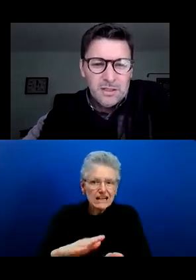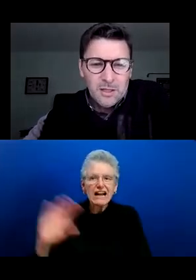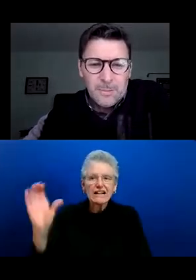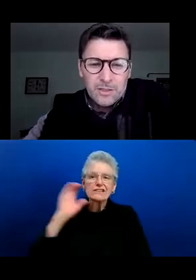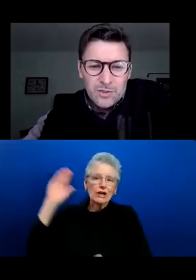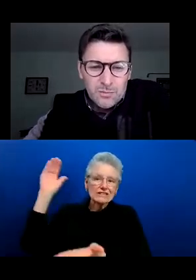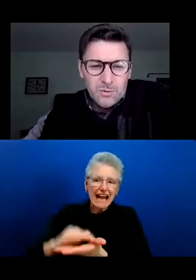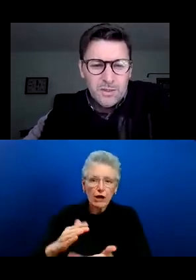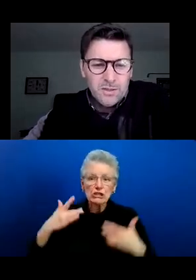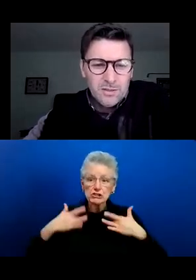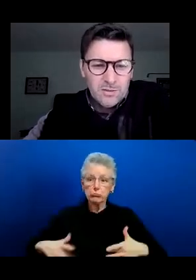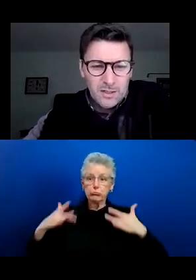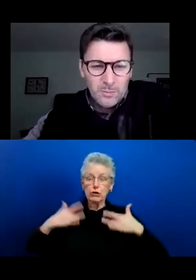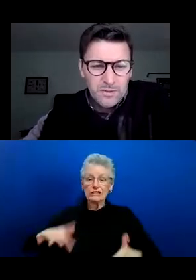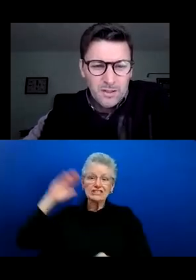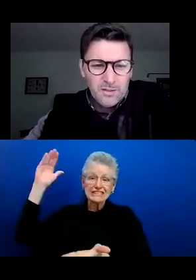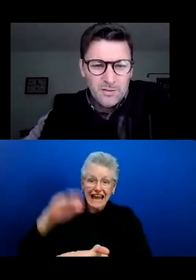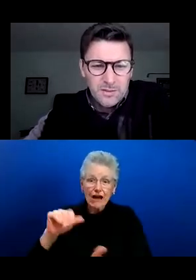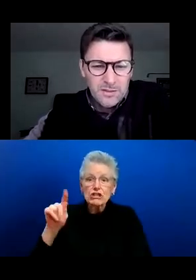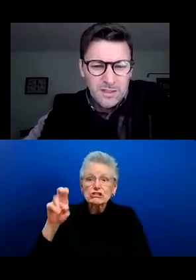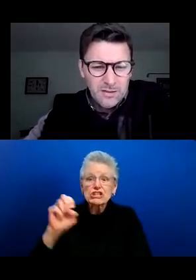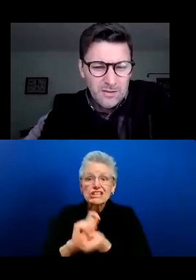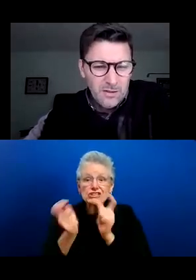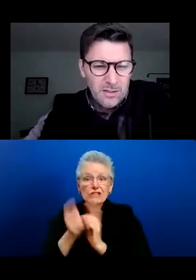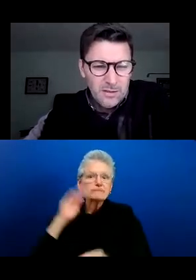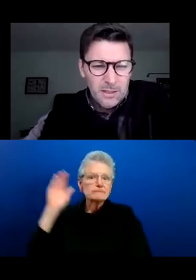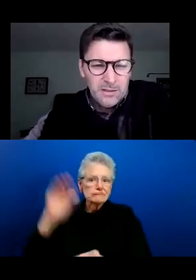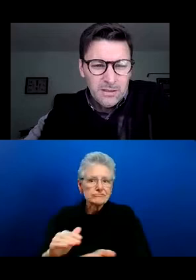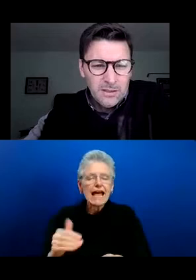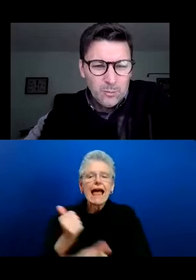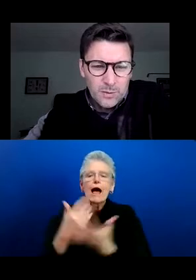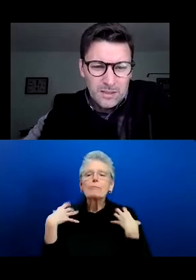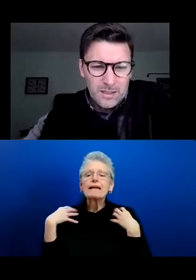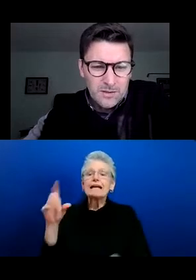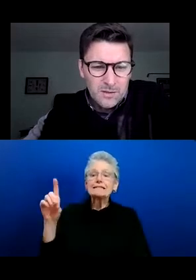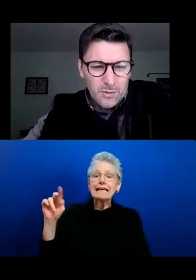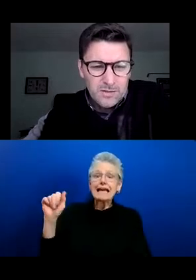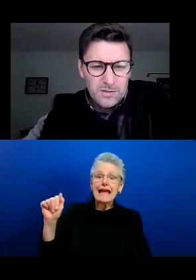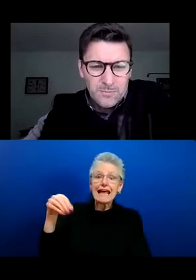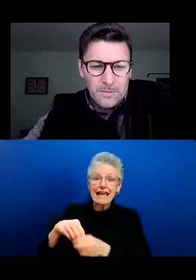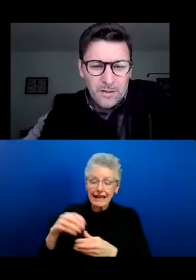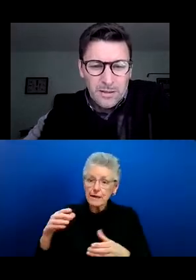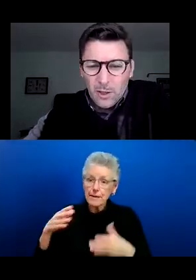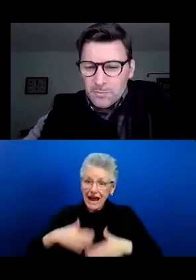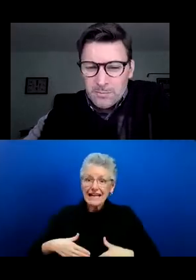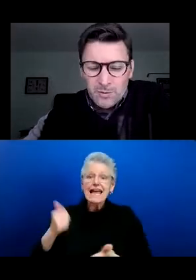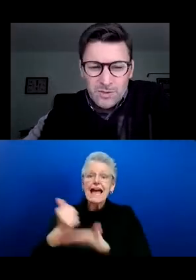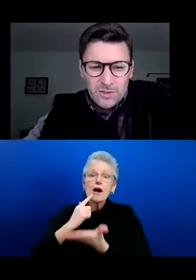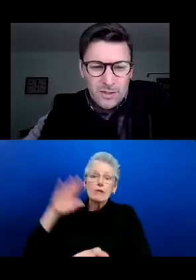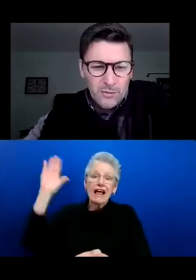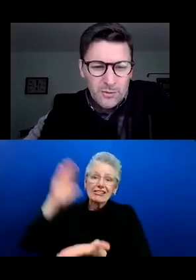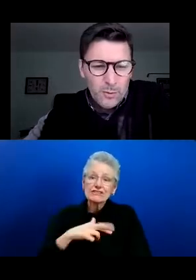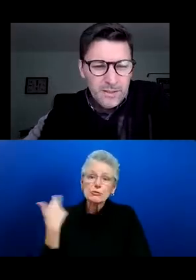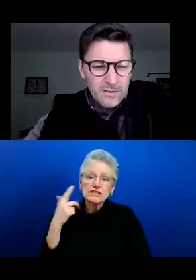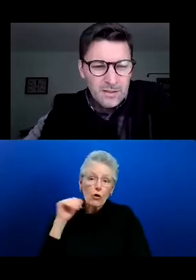depression, gene mutations. It helps heal the DNA and the RNA in the body, reducing cancer risk, helps people